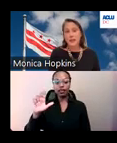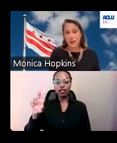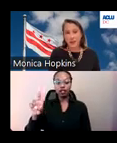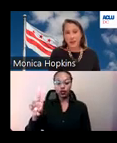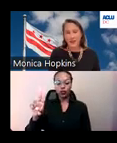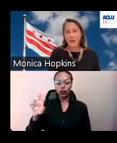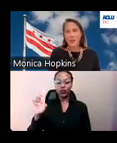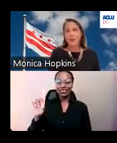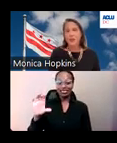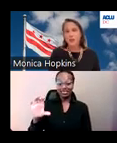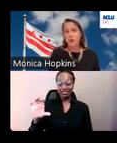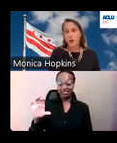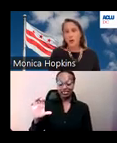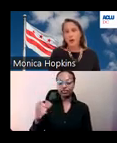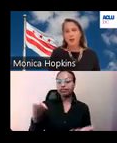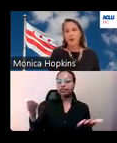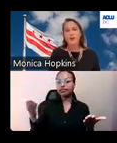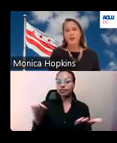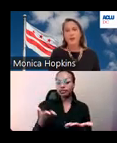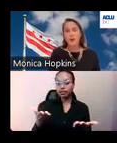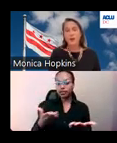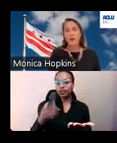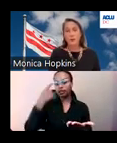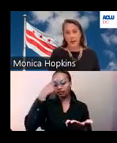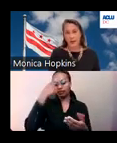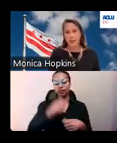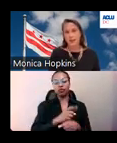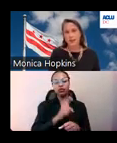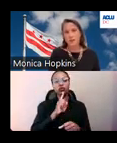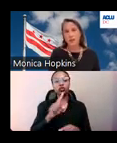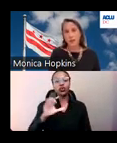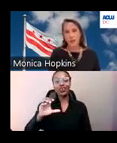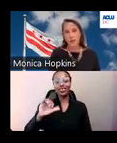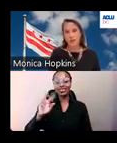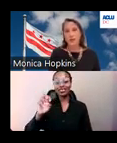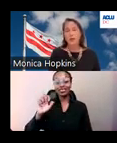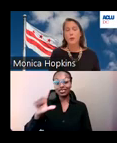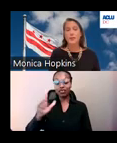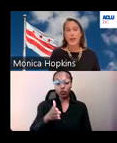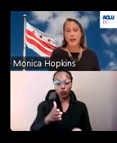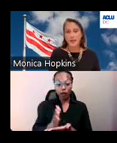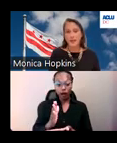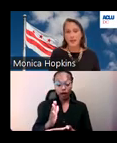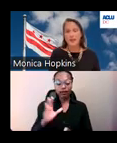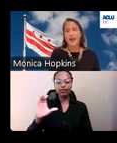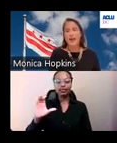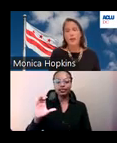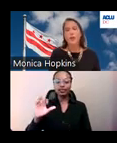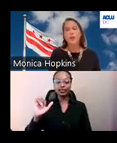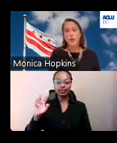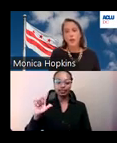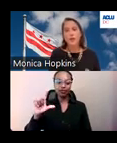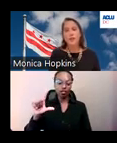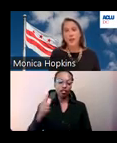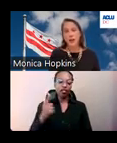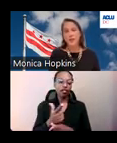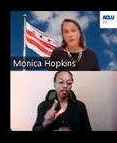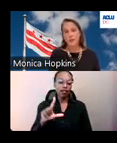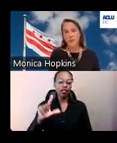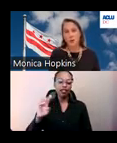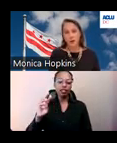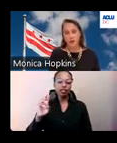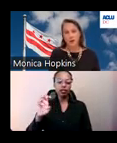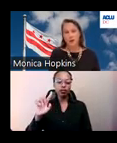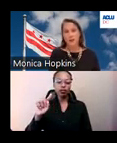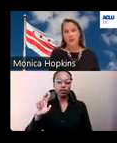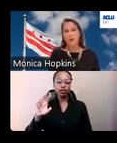is here to ensure that our civil rights and civil liberties are protected, and we could not do